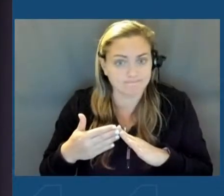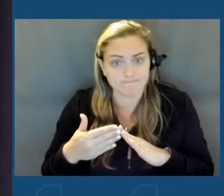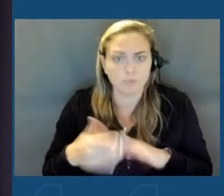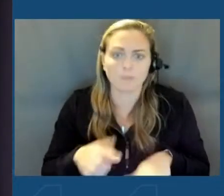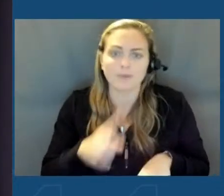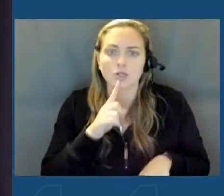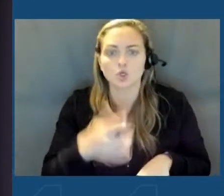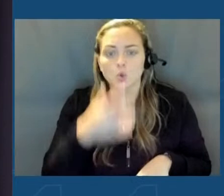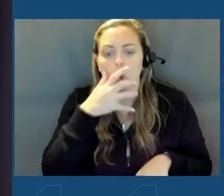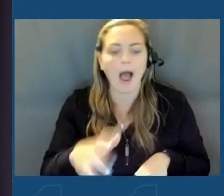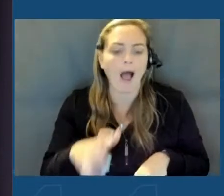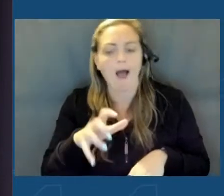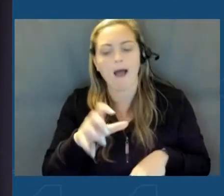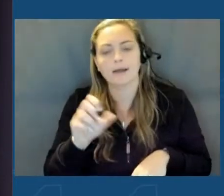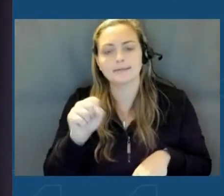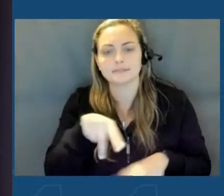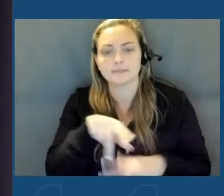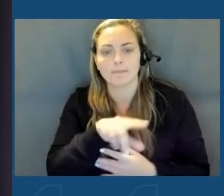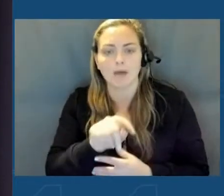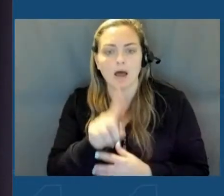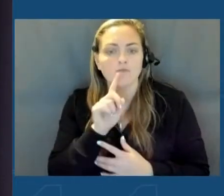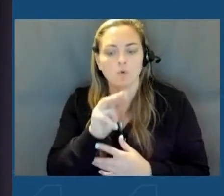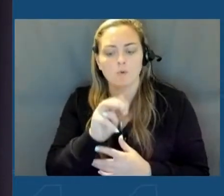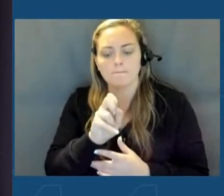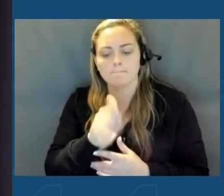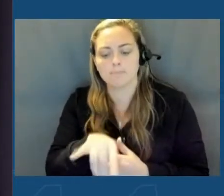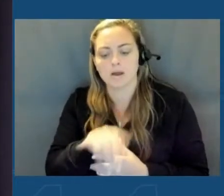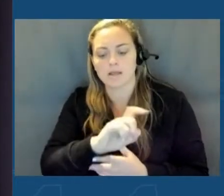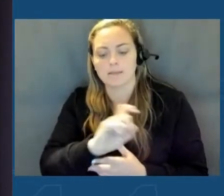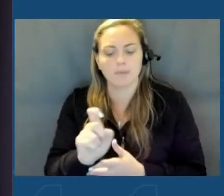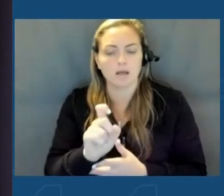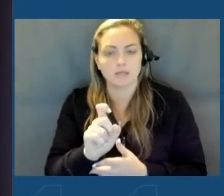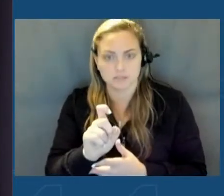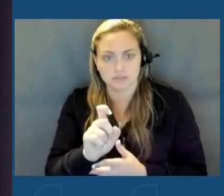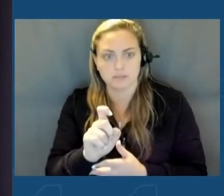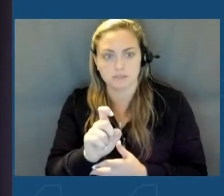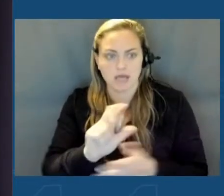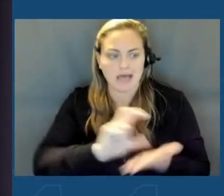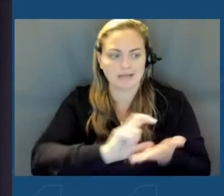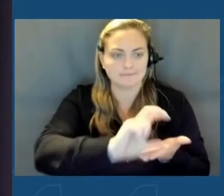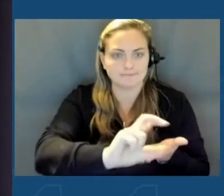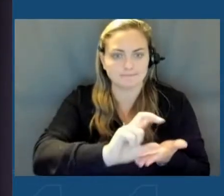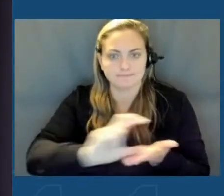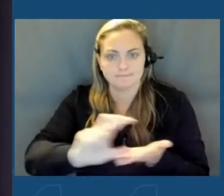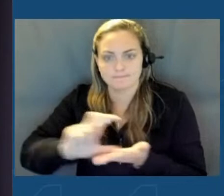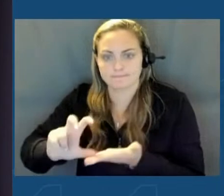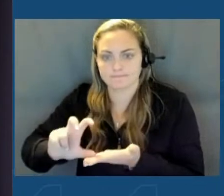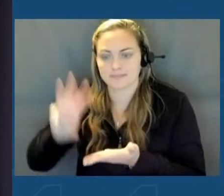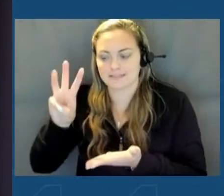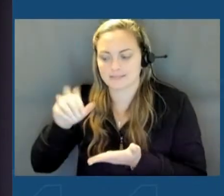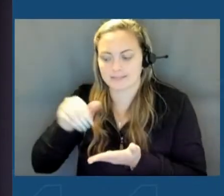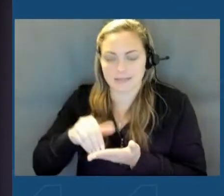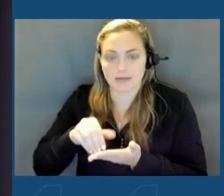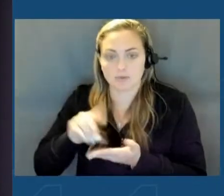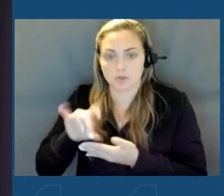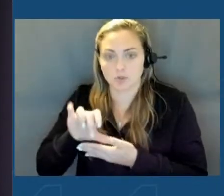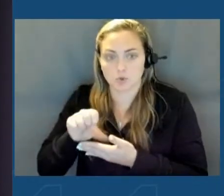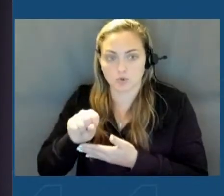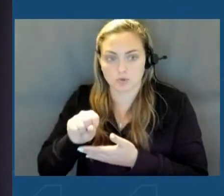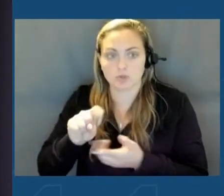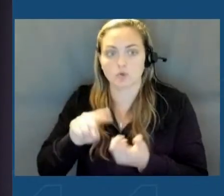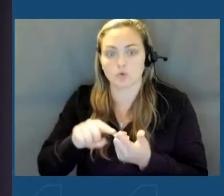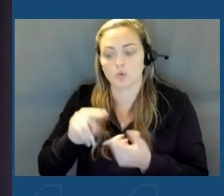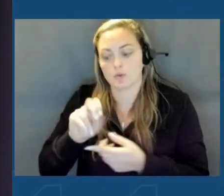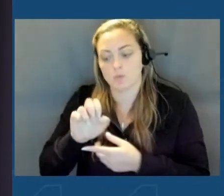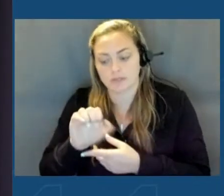hot spot for monkeypox, has reallocated some 6,000 doses to New York